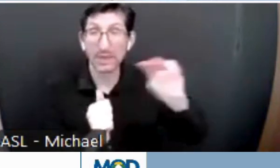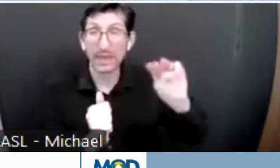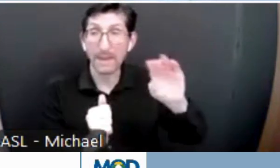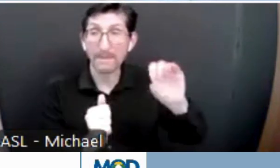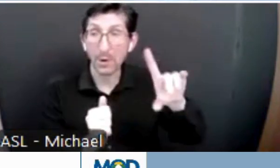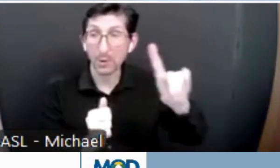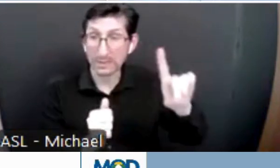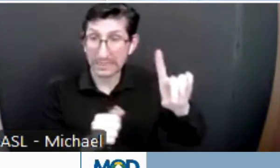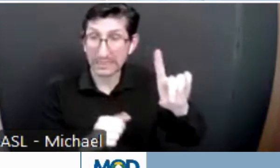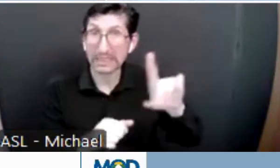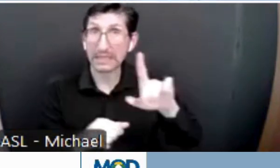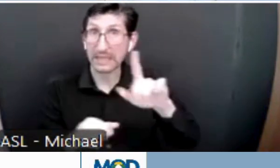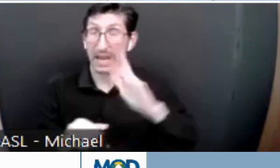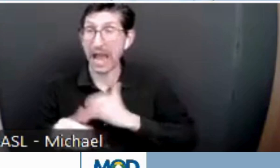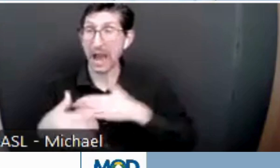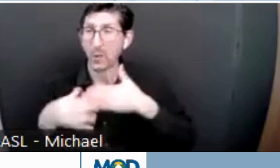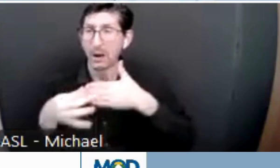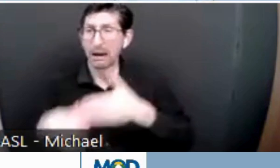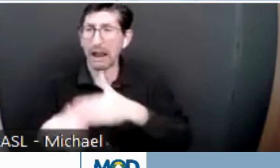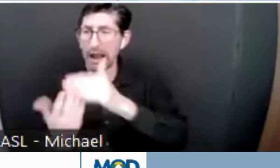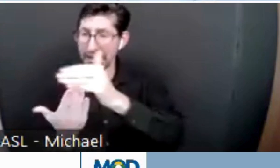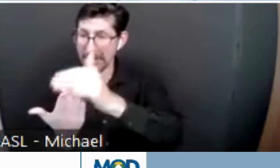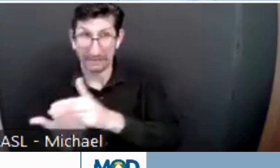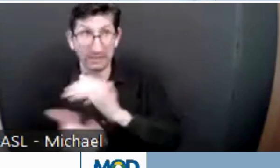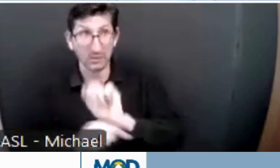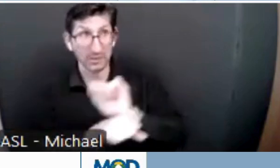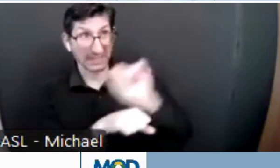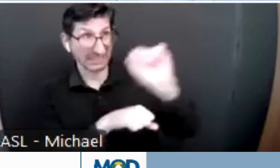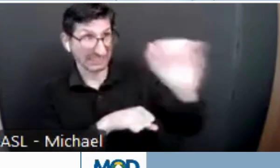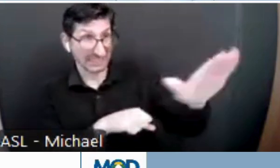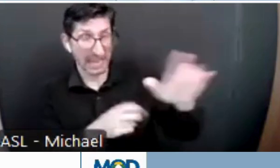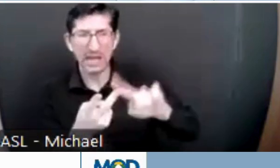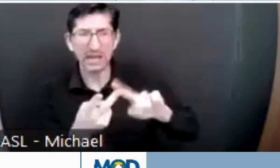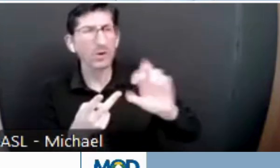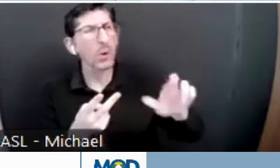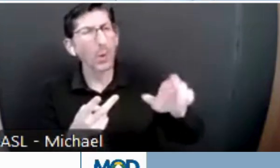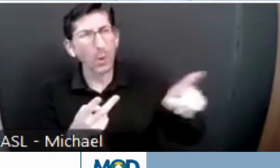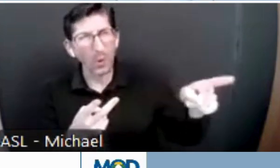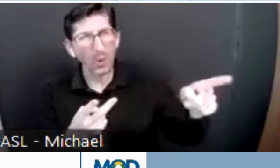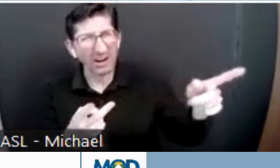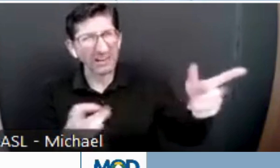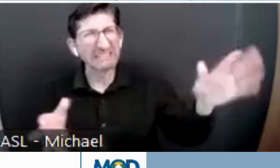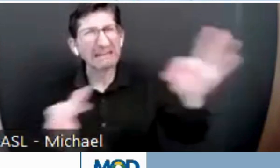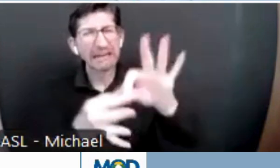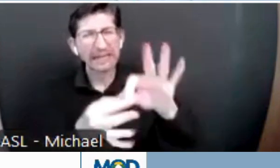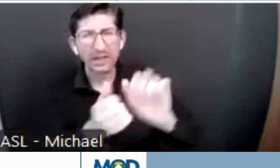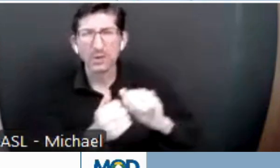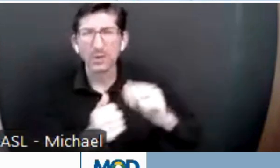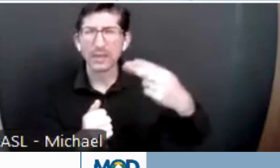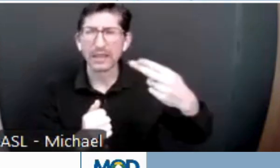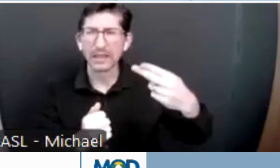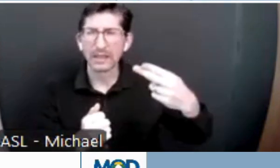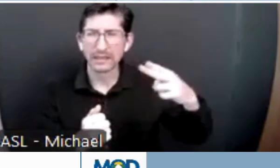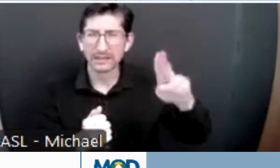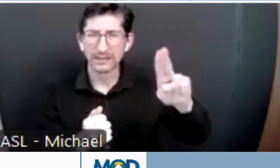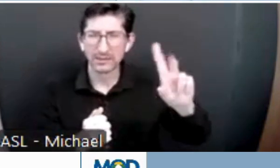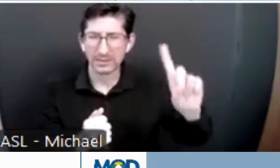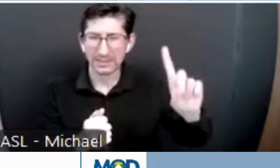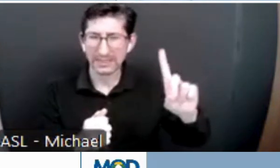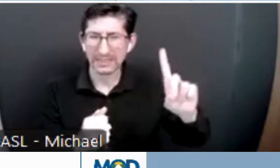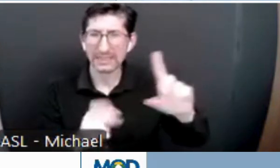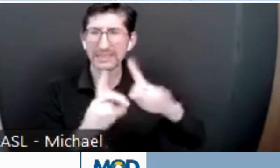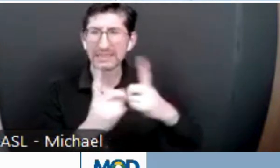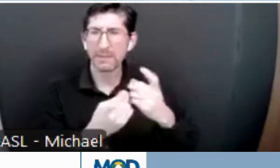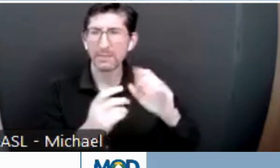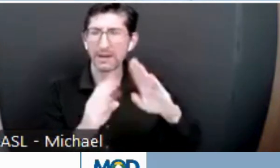them to the Department of Housing and Urban Development's reasonable accommodation and reasonable